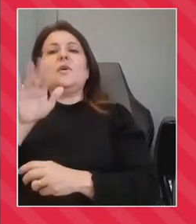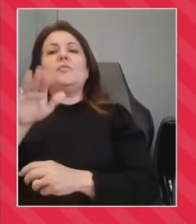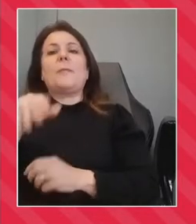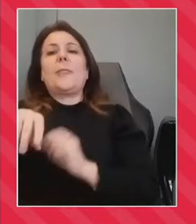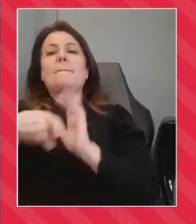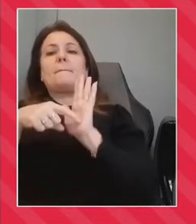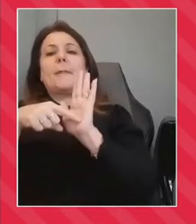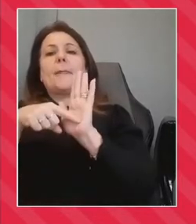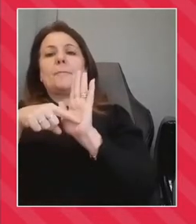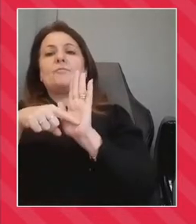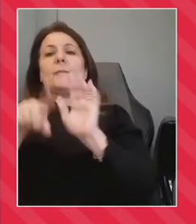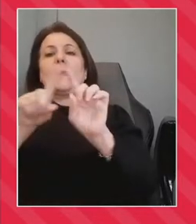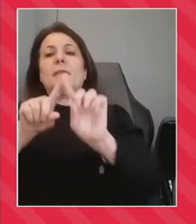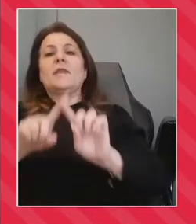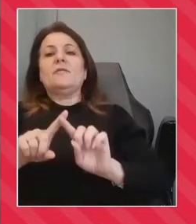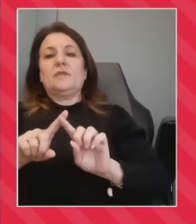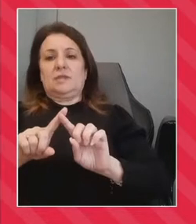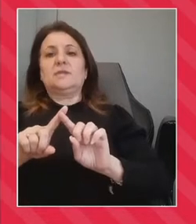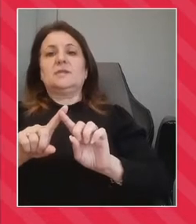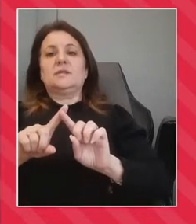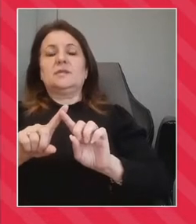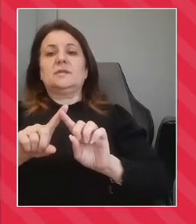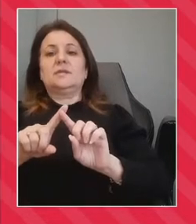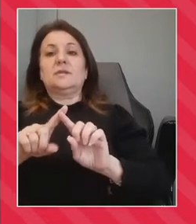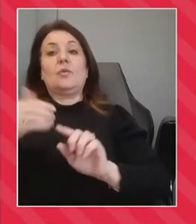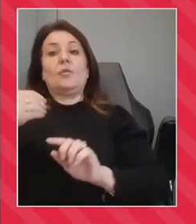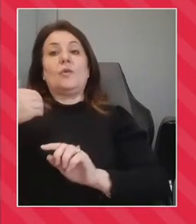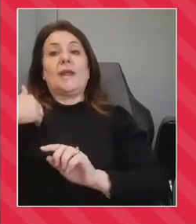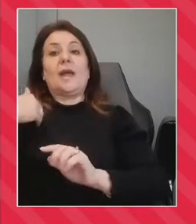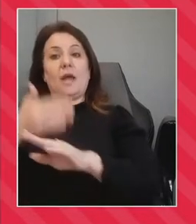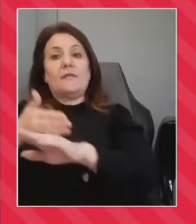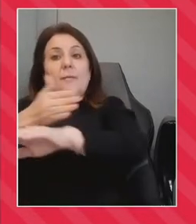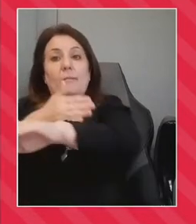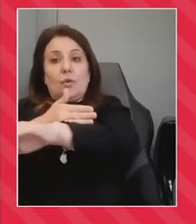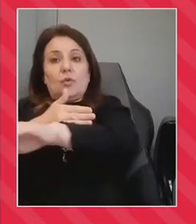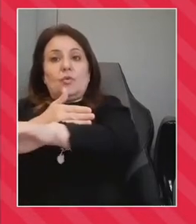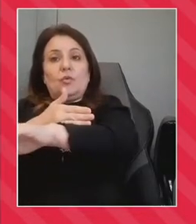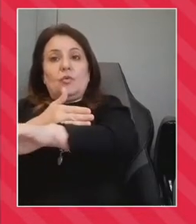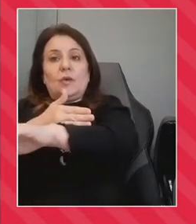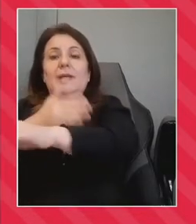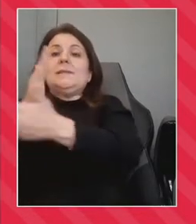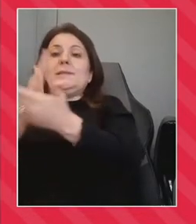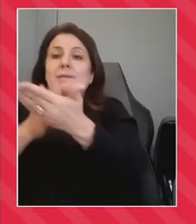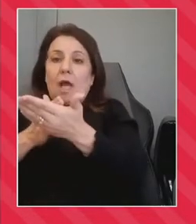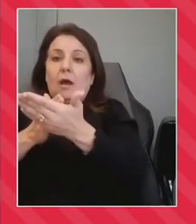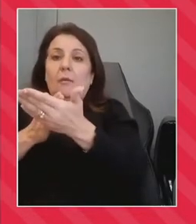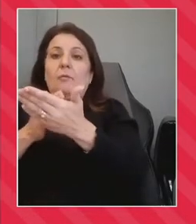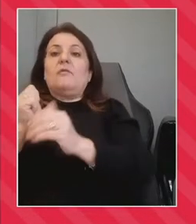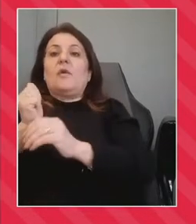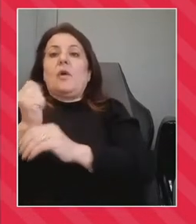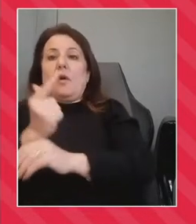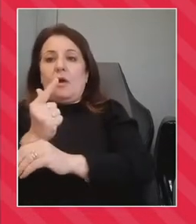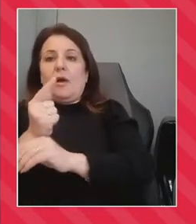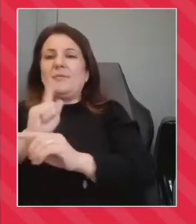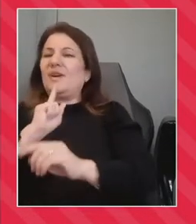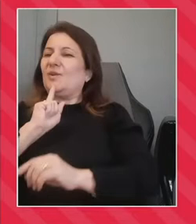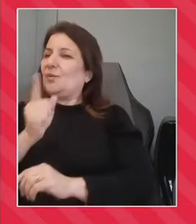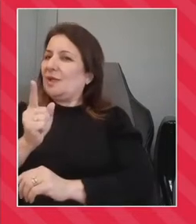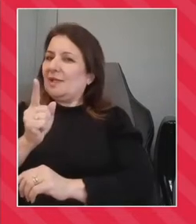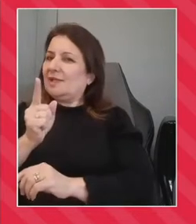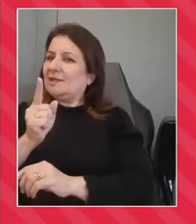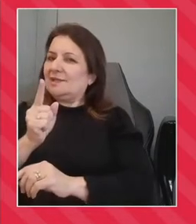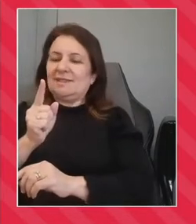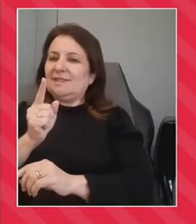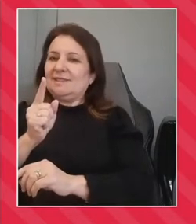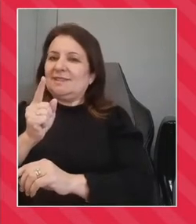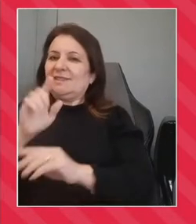the differences that we've had, we have improved some outcomes for everybody, but we really haven't closed those